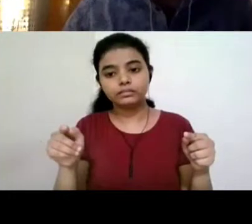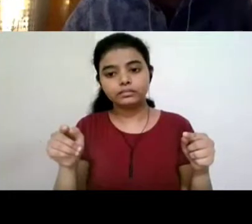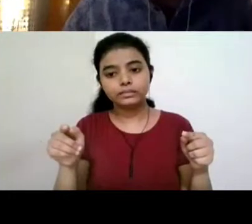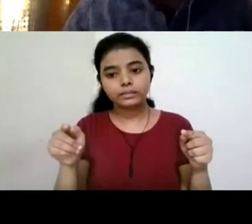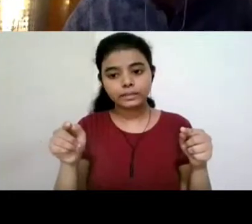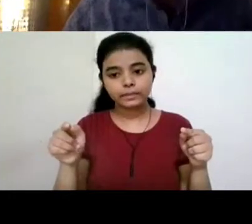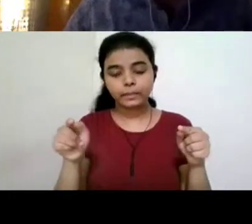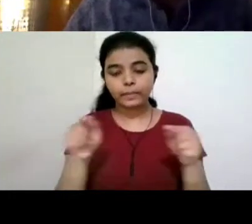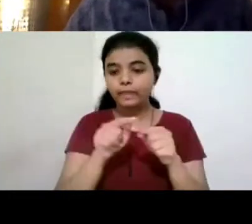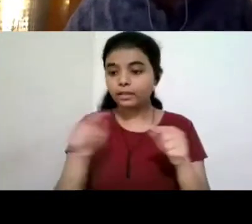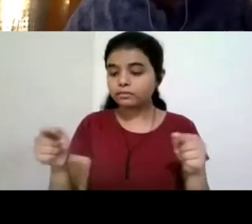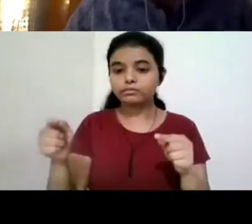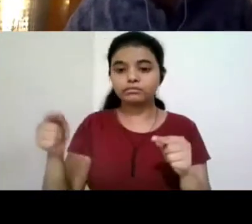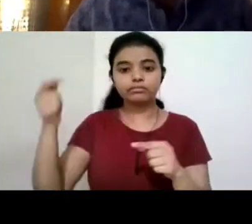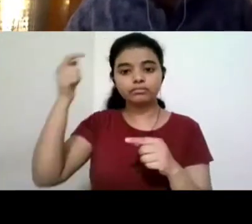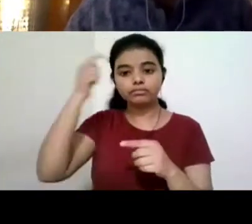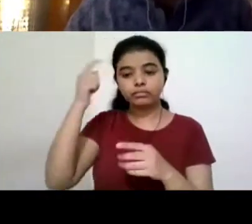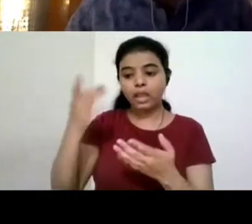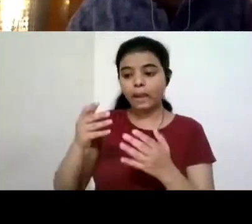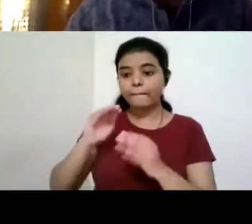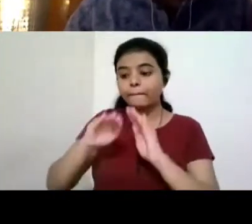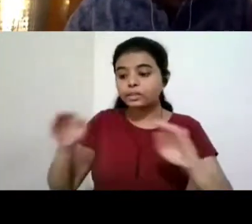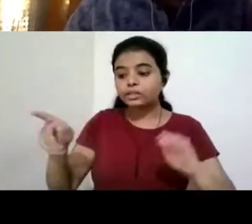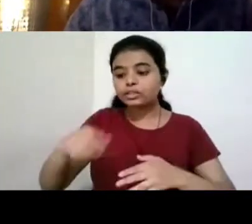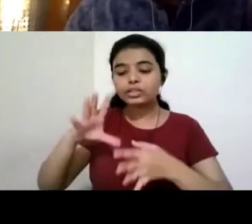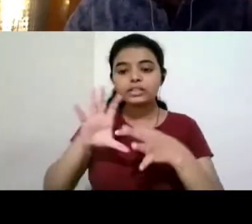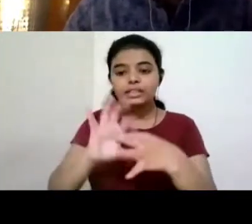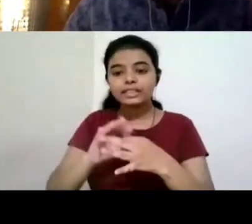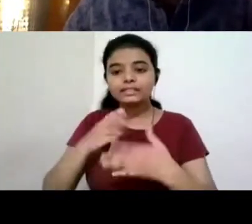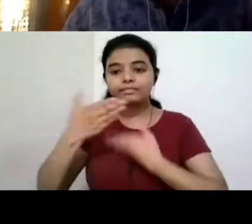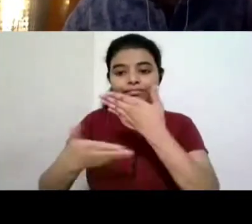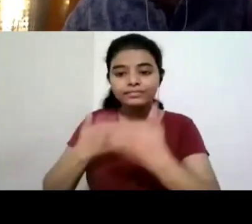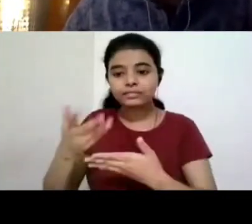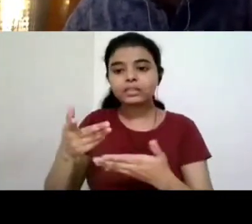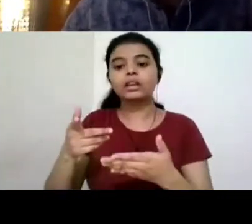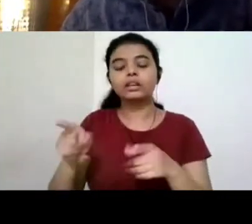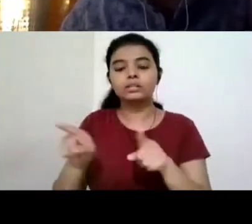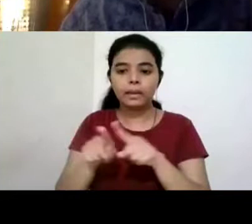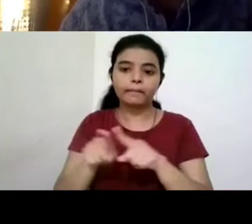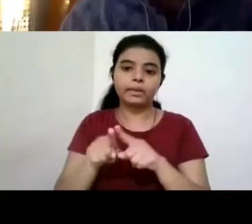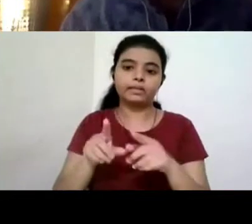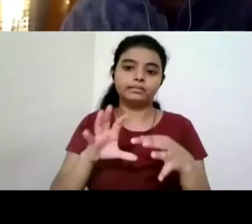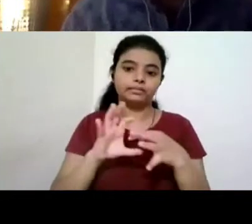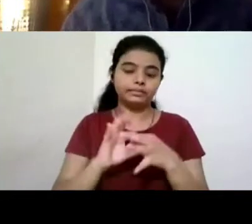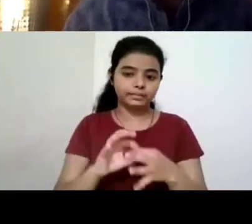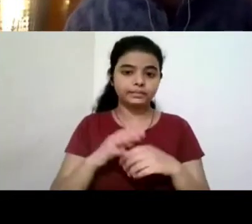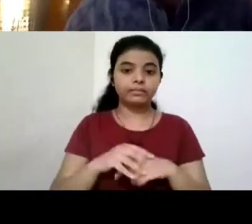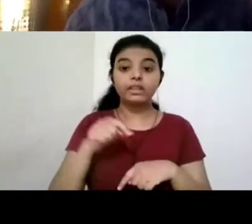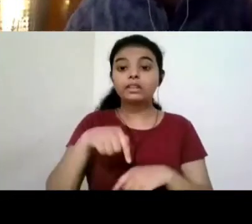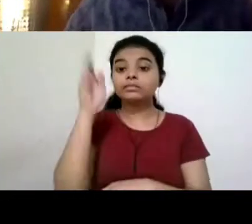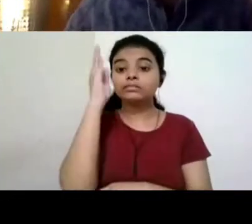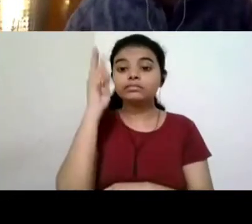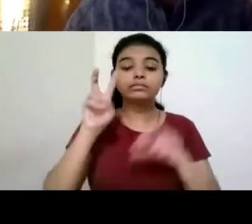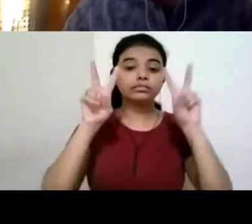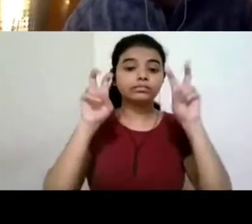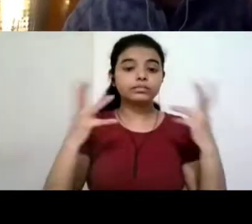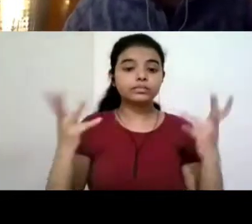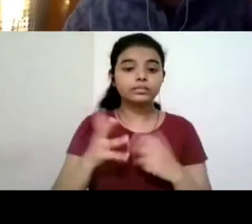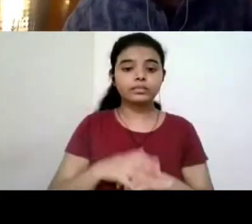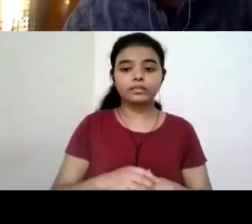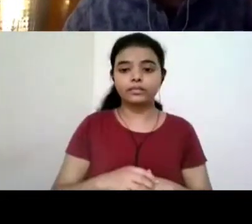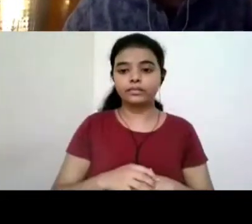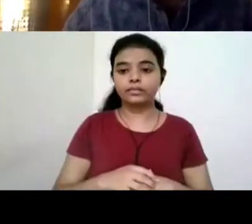to pedagogy, knowledge, legal knowledge, and so on and so forth. This evening, she'll be speaking on why law